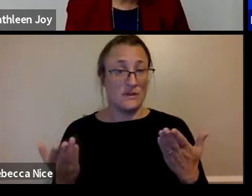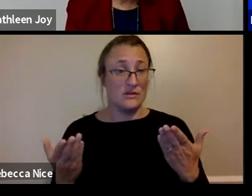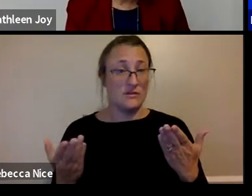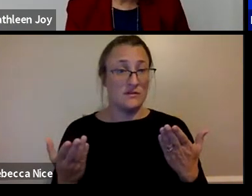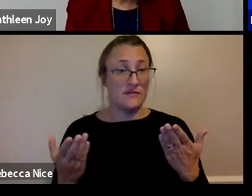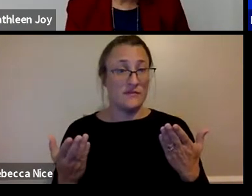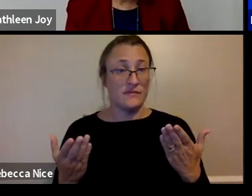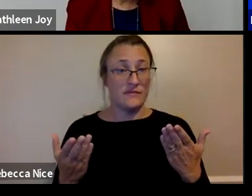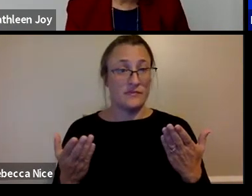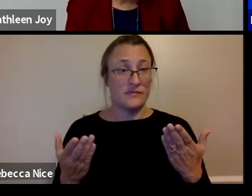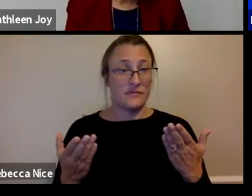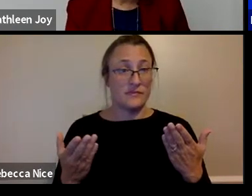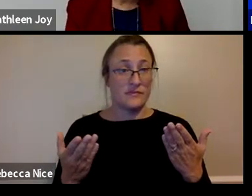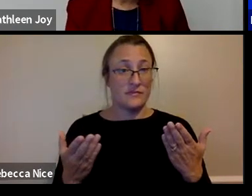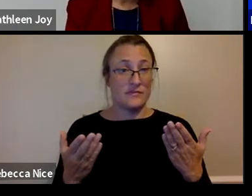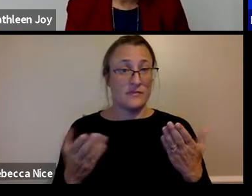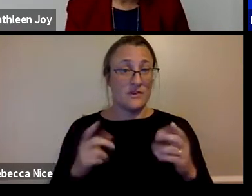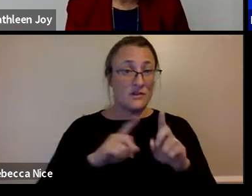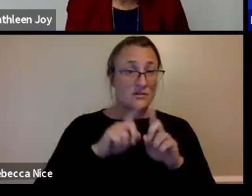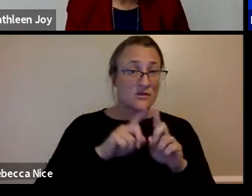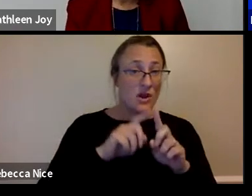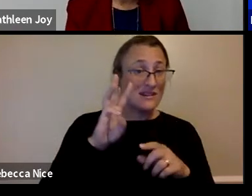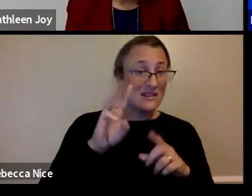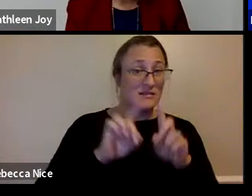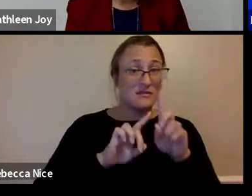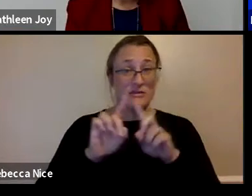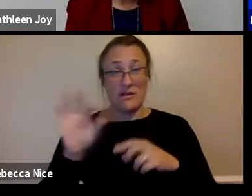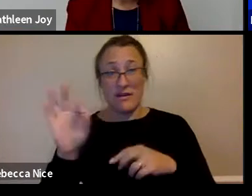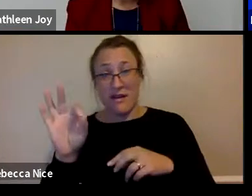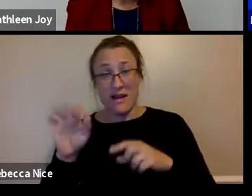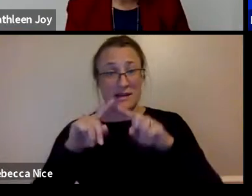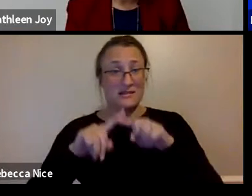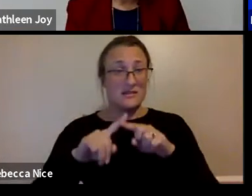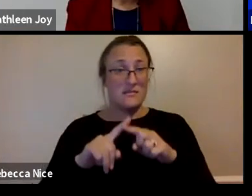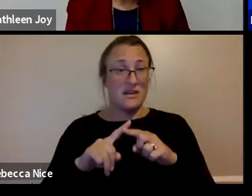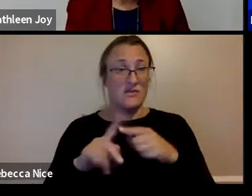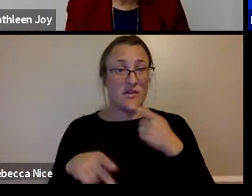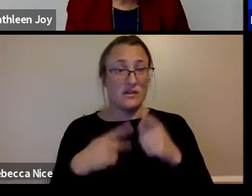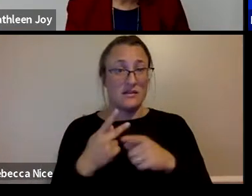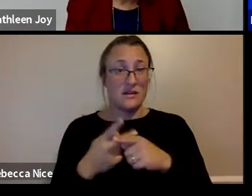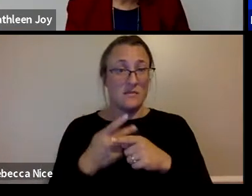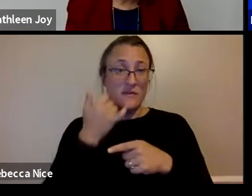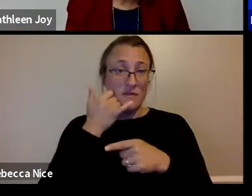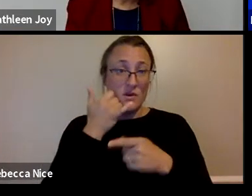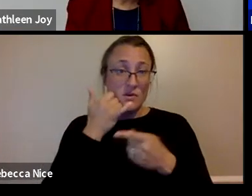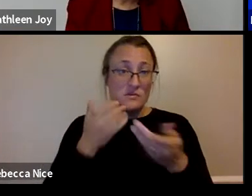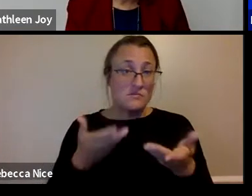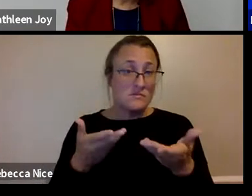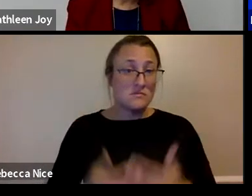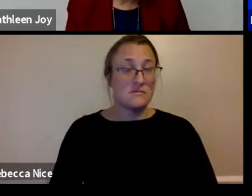Remember *9 or *6, depending on what type of device you're using.